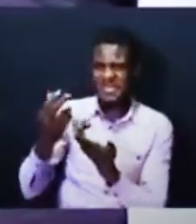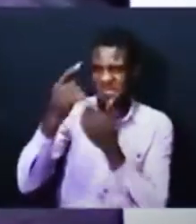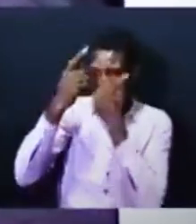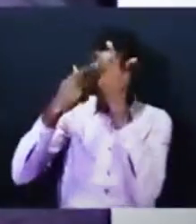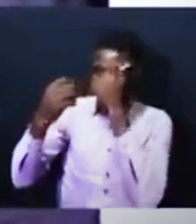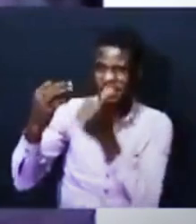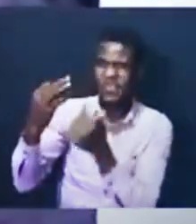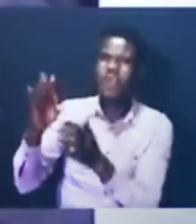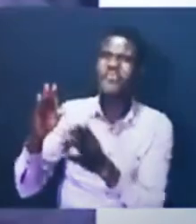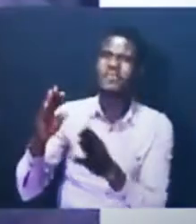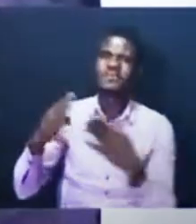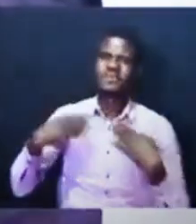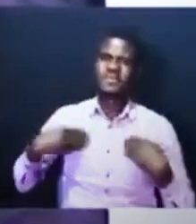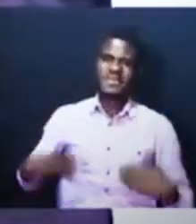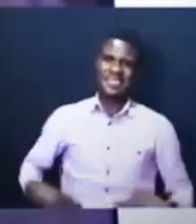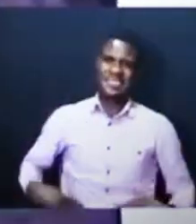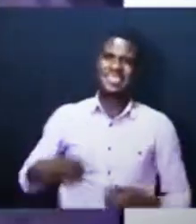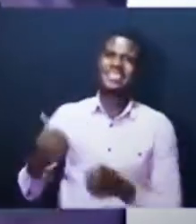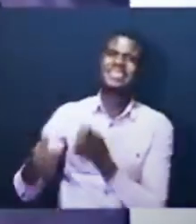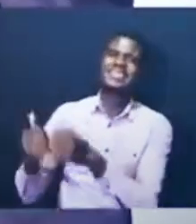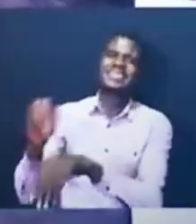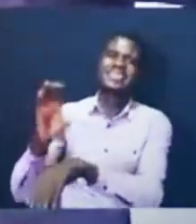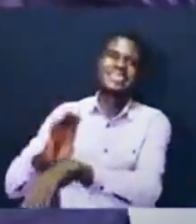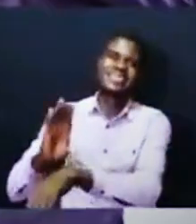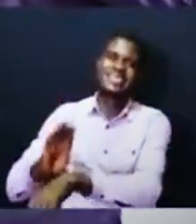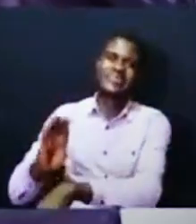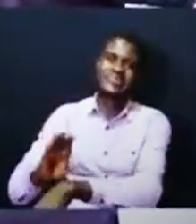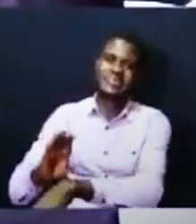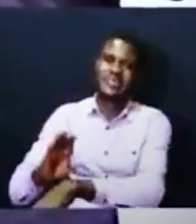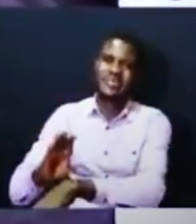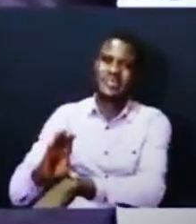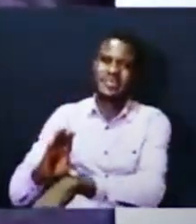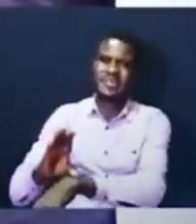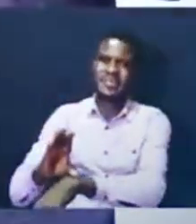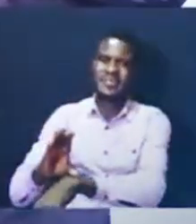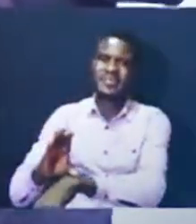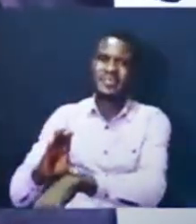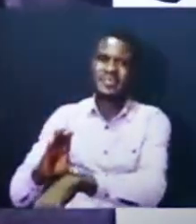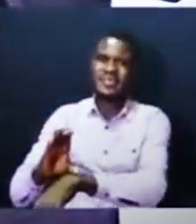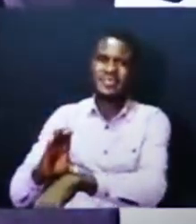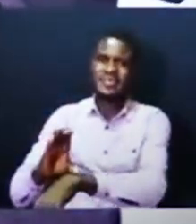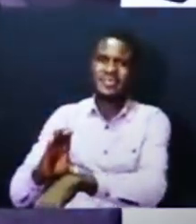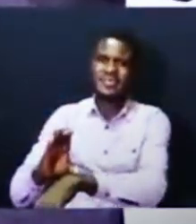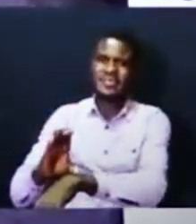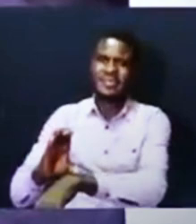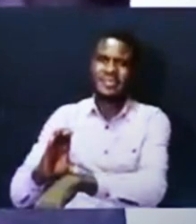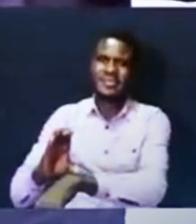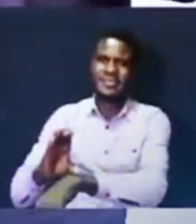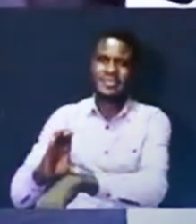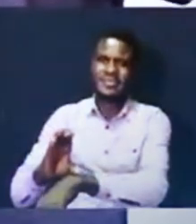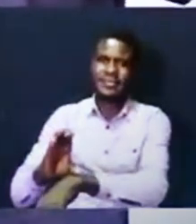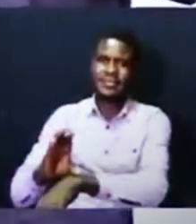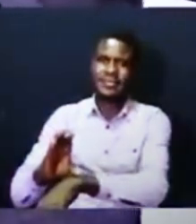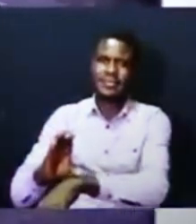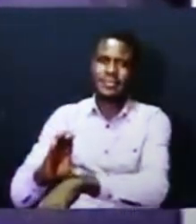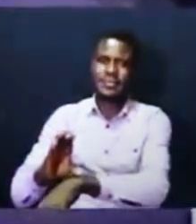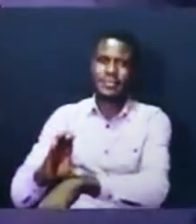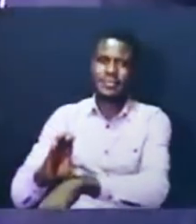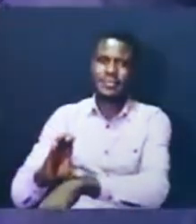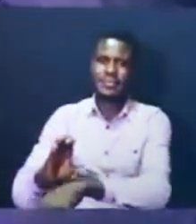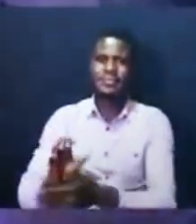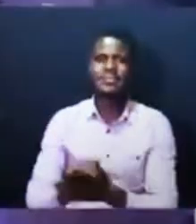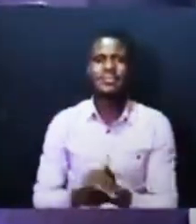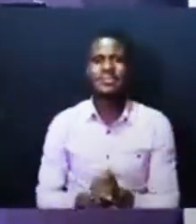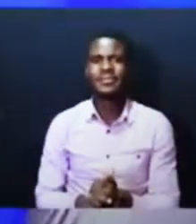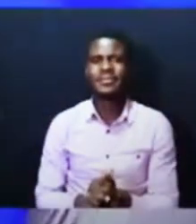body, which is the church. Wo me hunamu a memma no nipadua eye asafo no enu. Now Paul